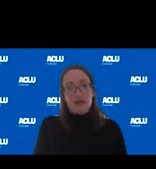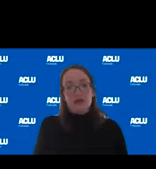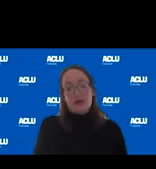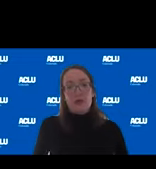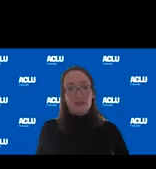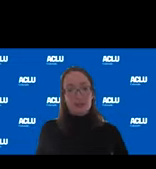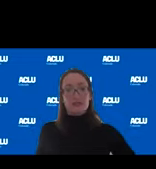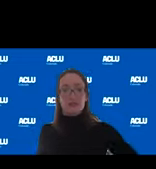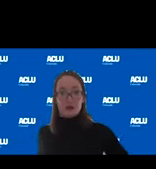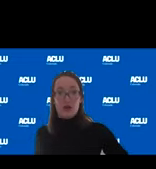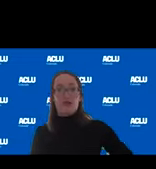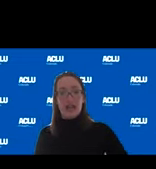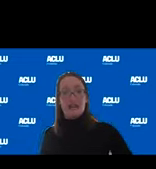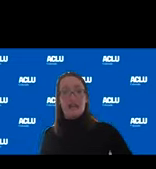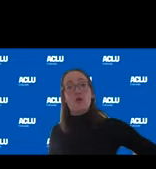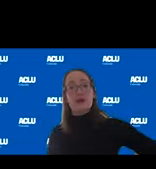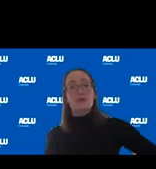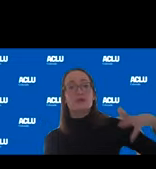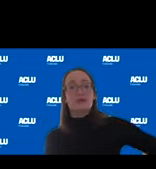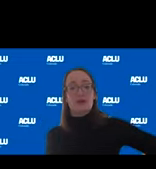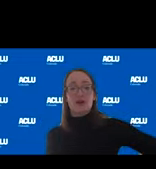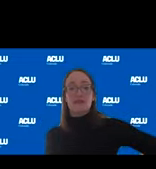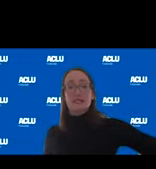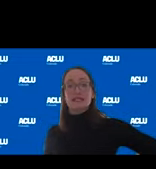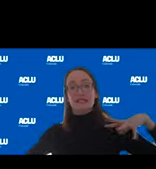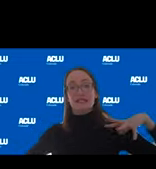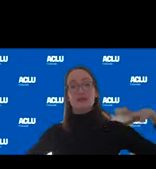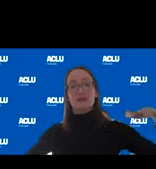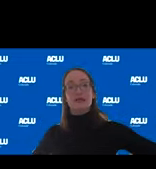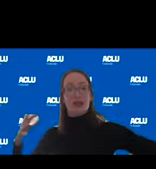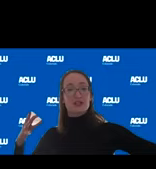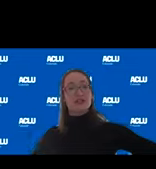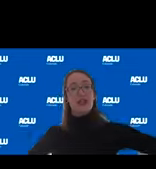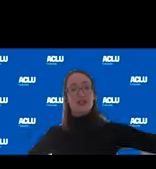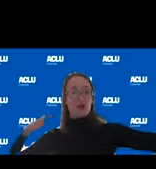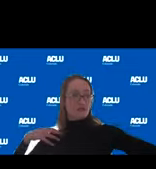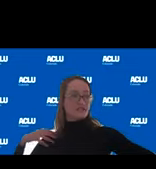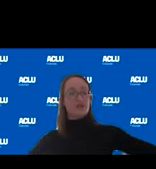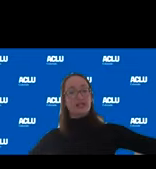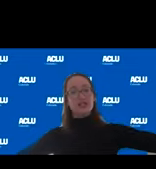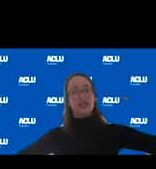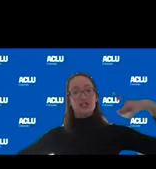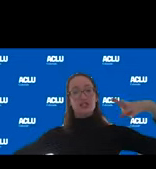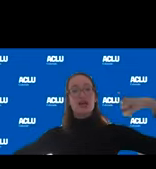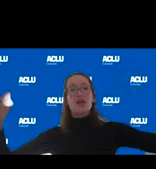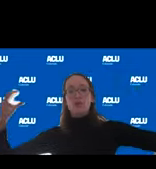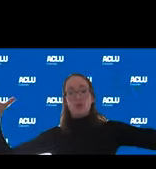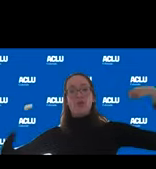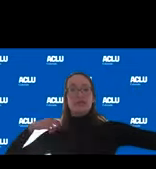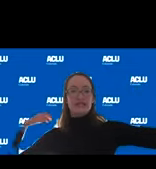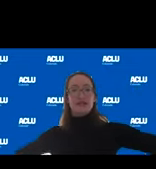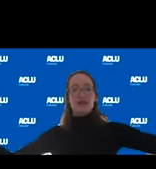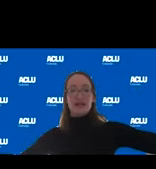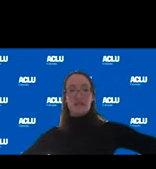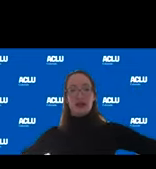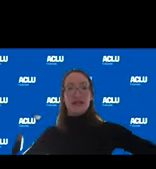and its entire purpose is to serve, again, to coordinate between the federal government and states, because we can imagine that all of this funding and changes, we